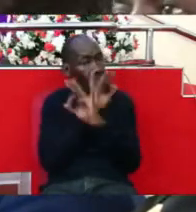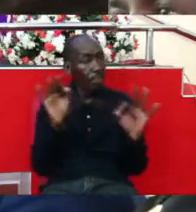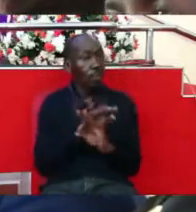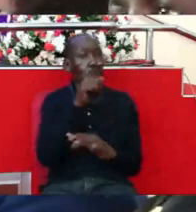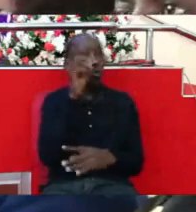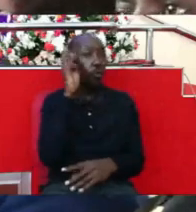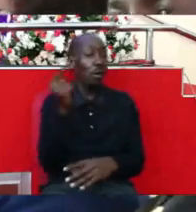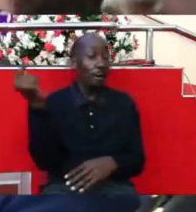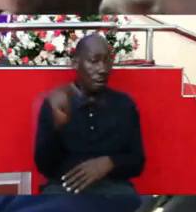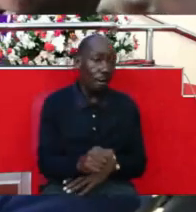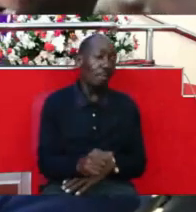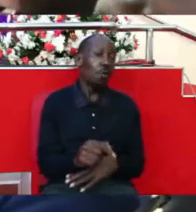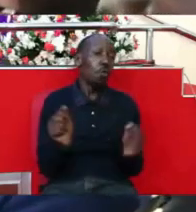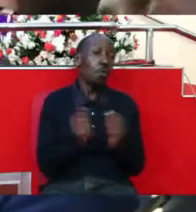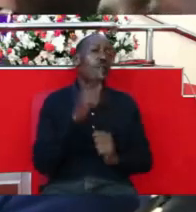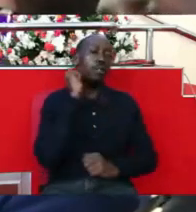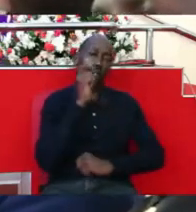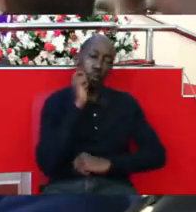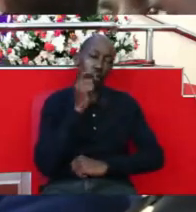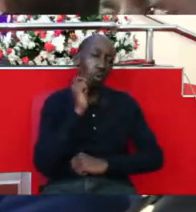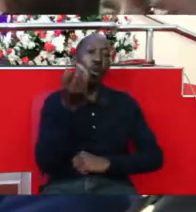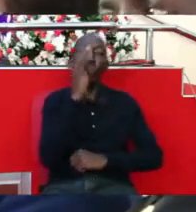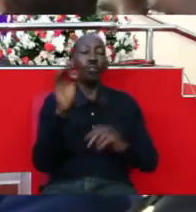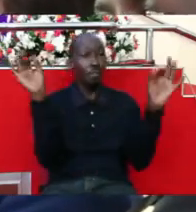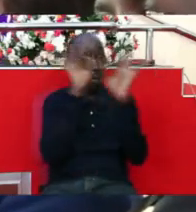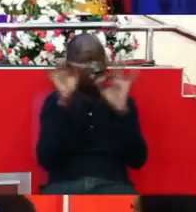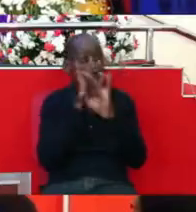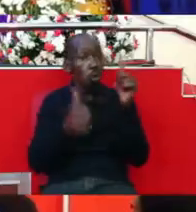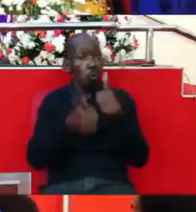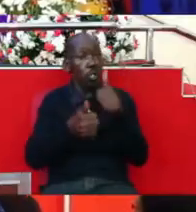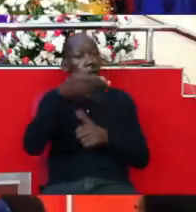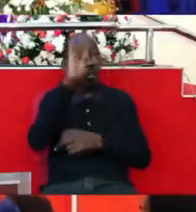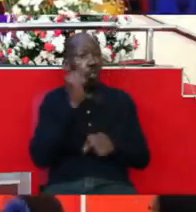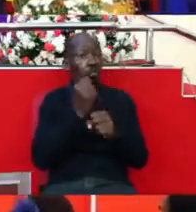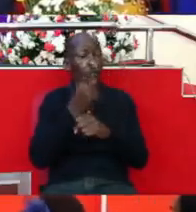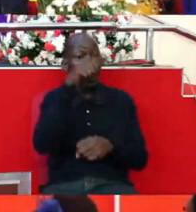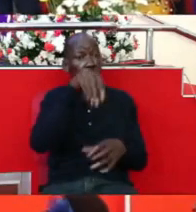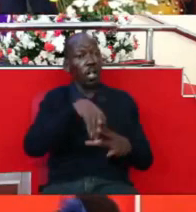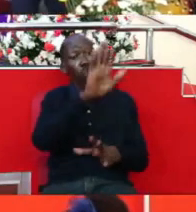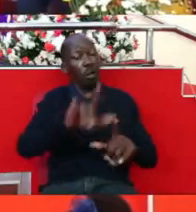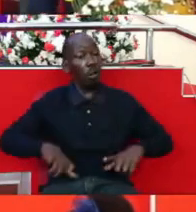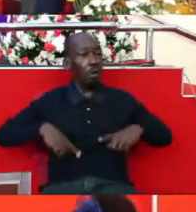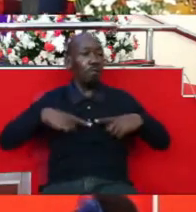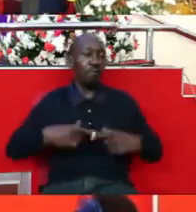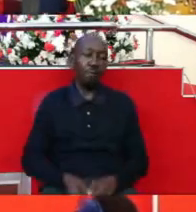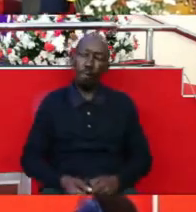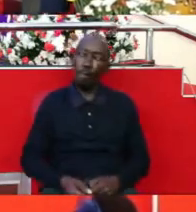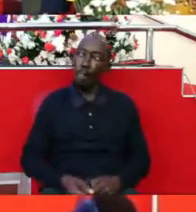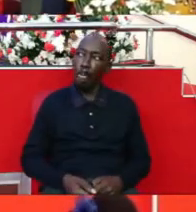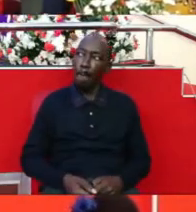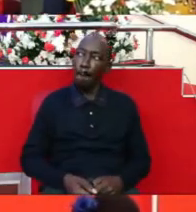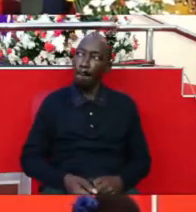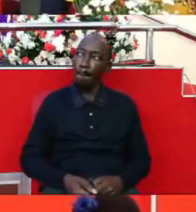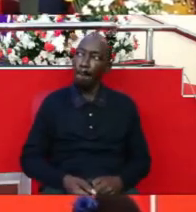ushuhuda. You will come with a testimony of the miracles that God has done in your life. Utakuja na ushuhuda wa miujiza ambayo